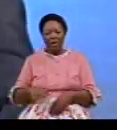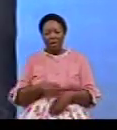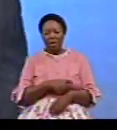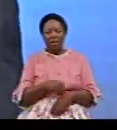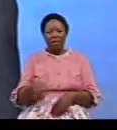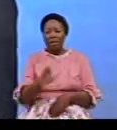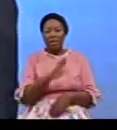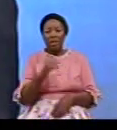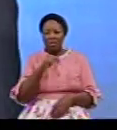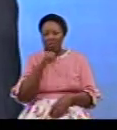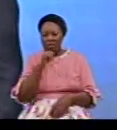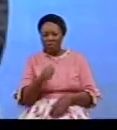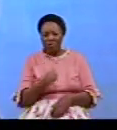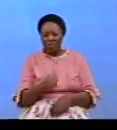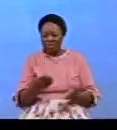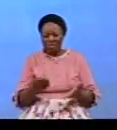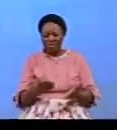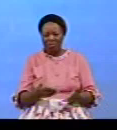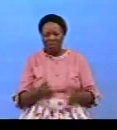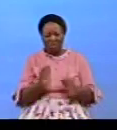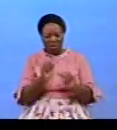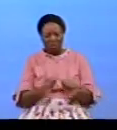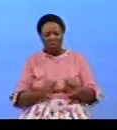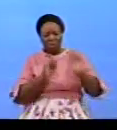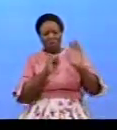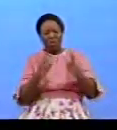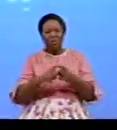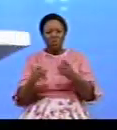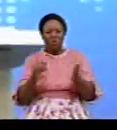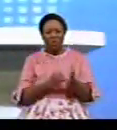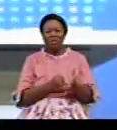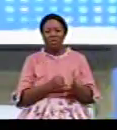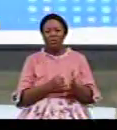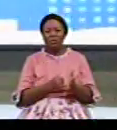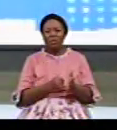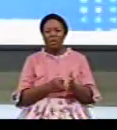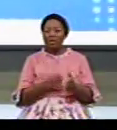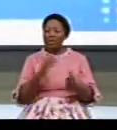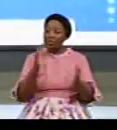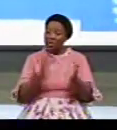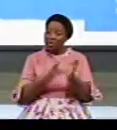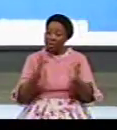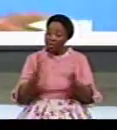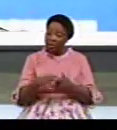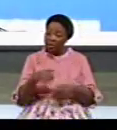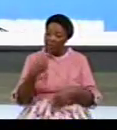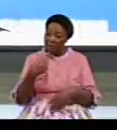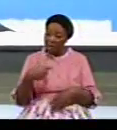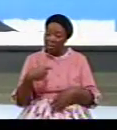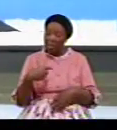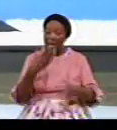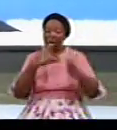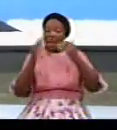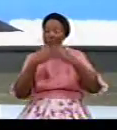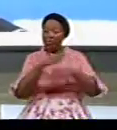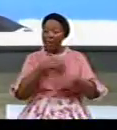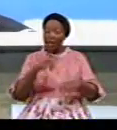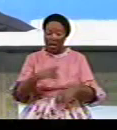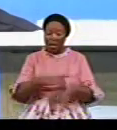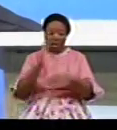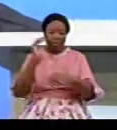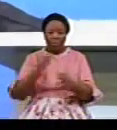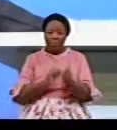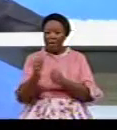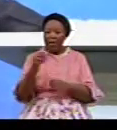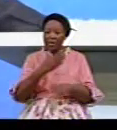to receive you. Here is the moment when you allow the Lord to fully, completely